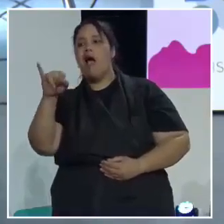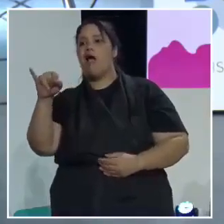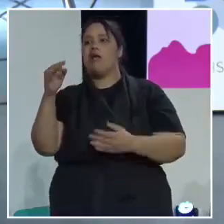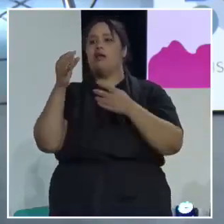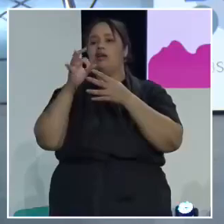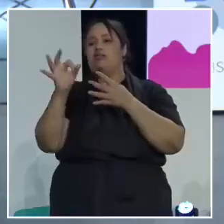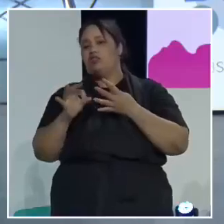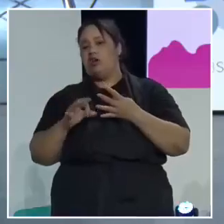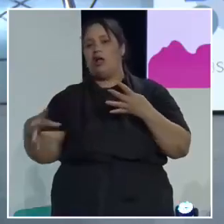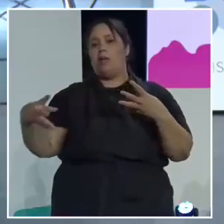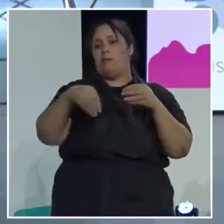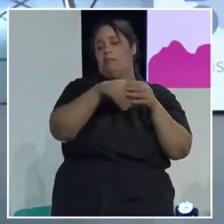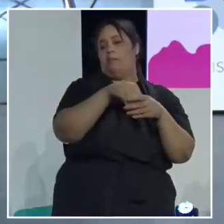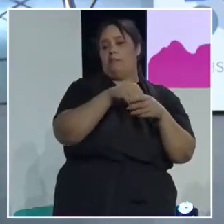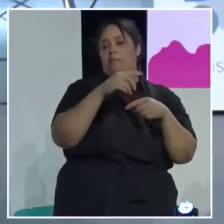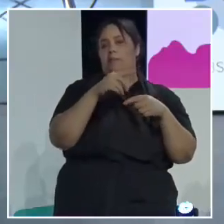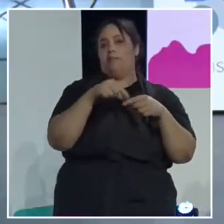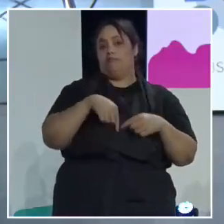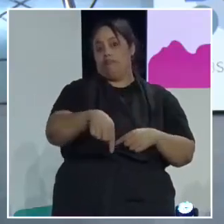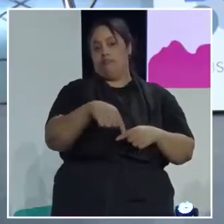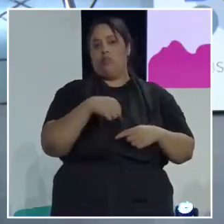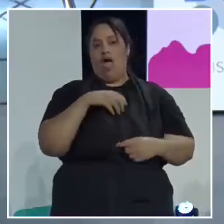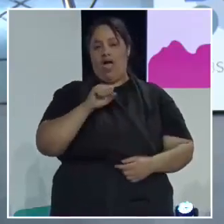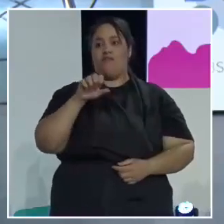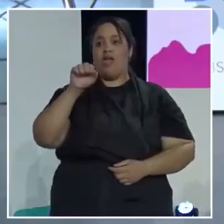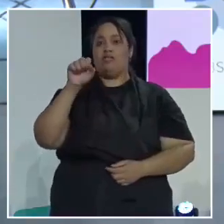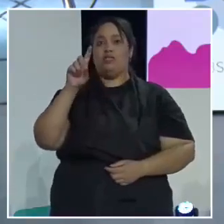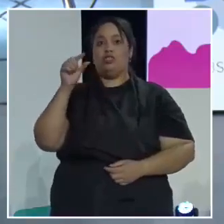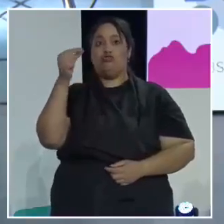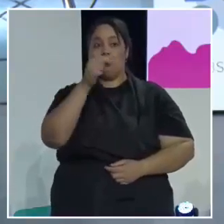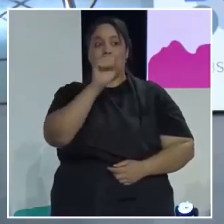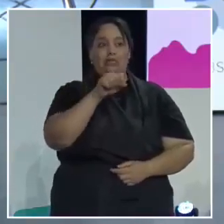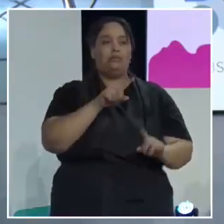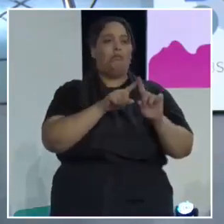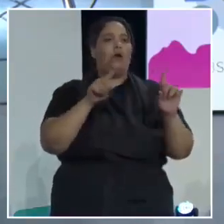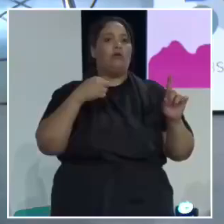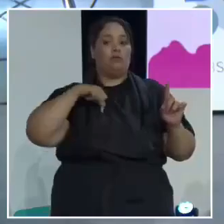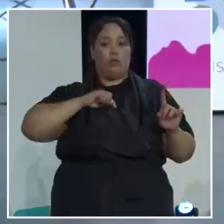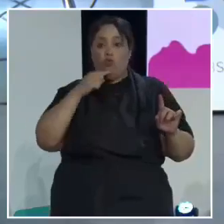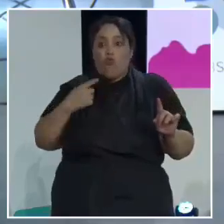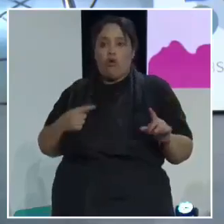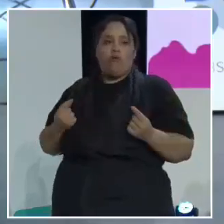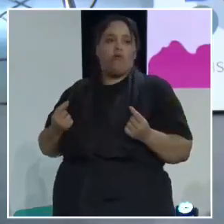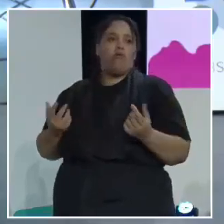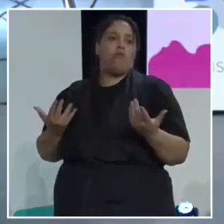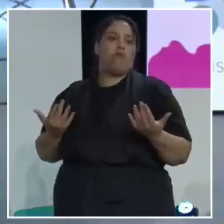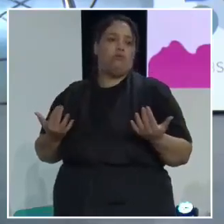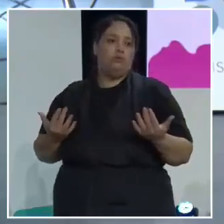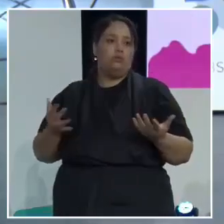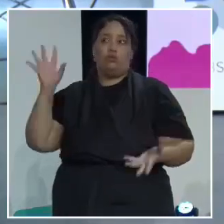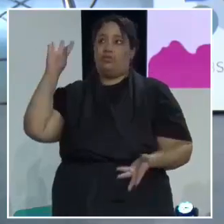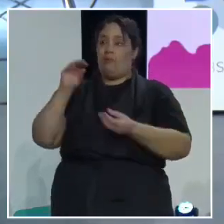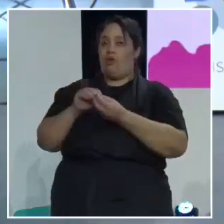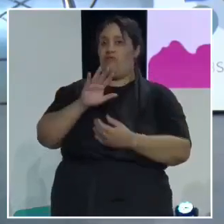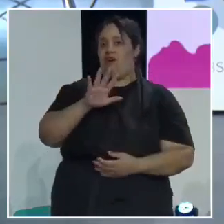studies about, okay, we have the SDGs, but what are really doing the sum of the